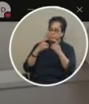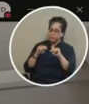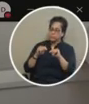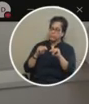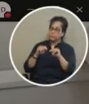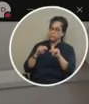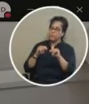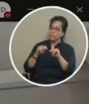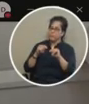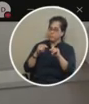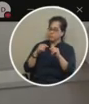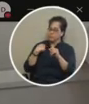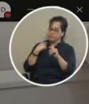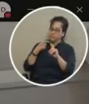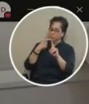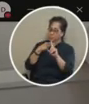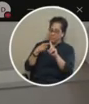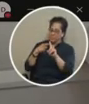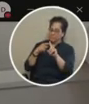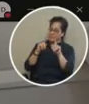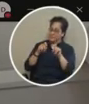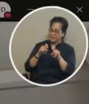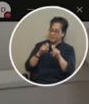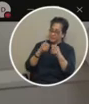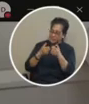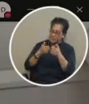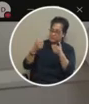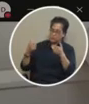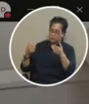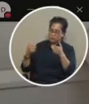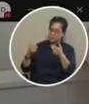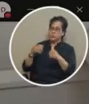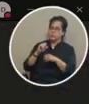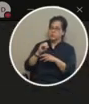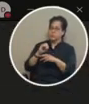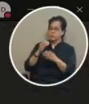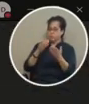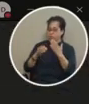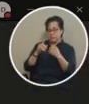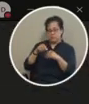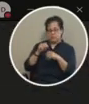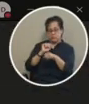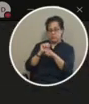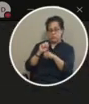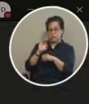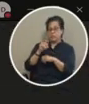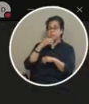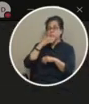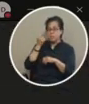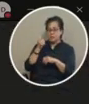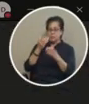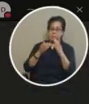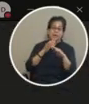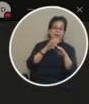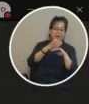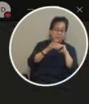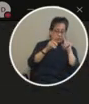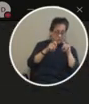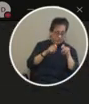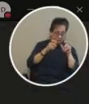may be positive tested and quarantined. So I think that we should maybe work out a better way to do that maybe after the testing is